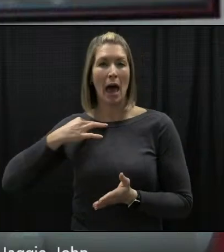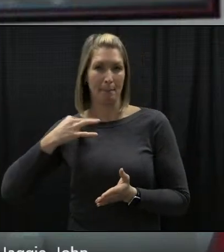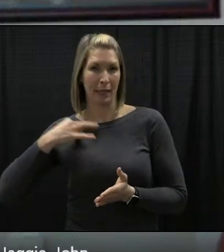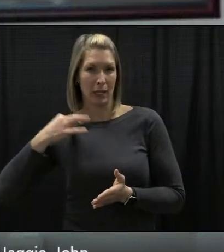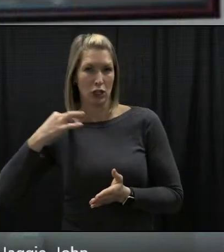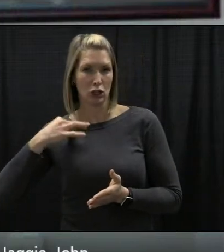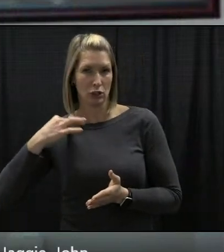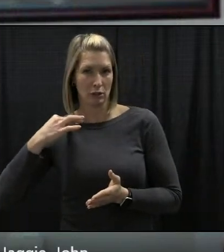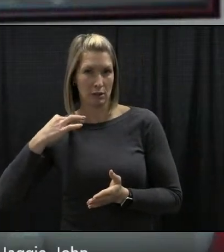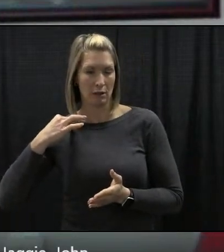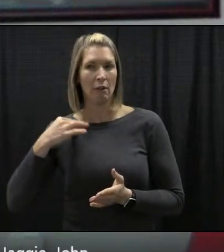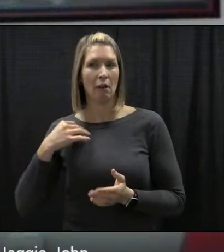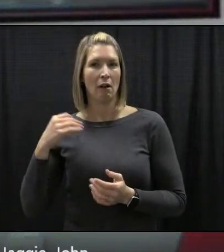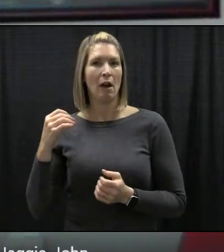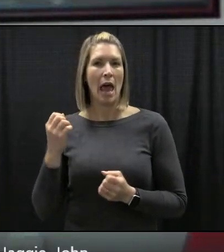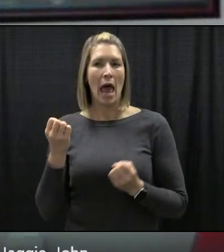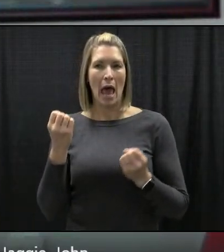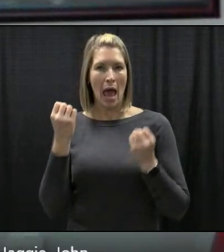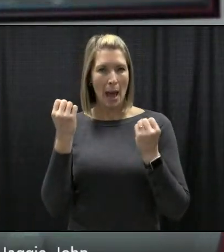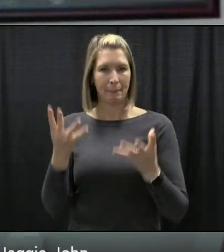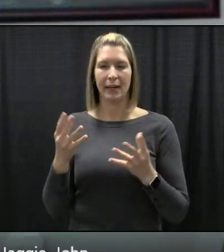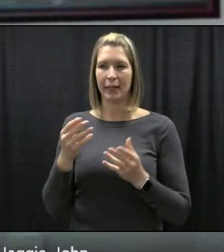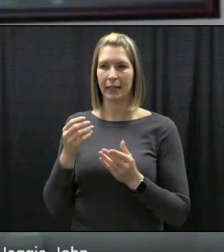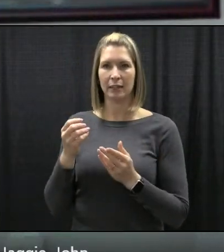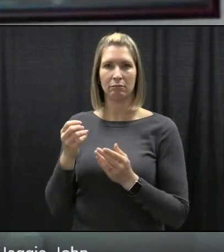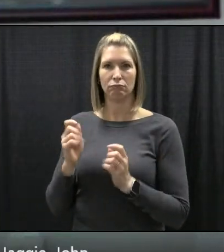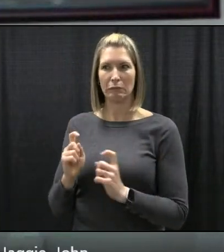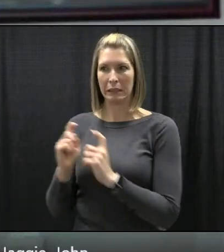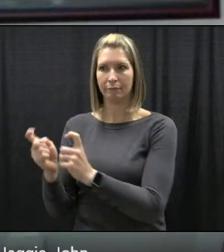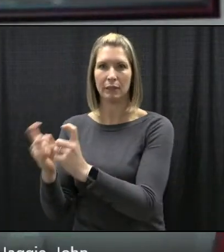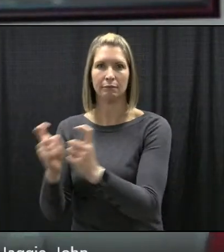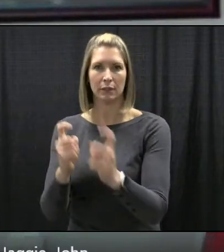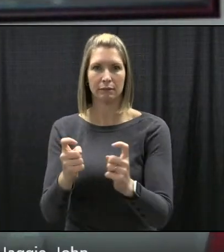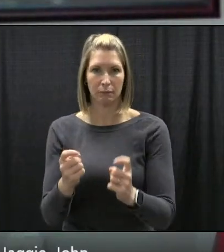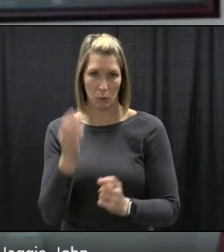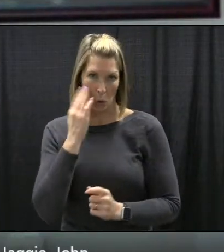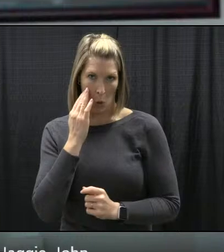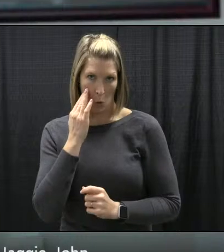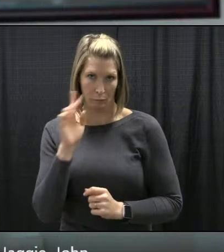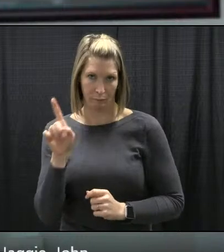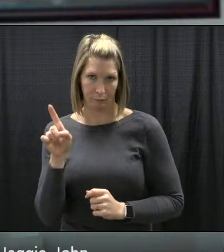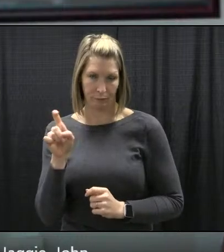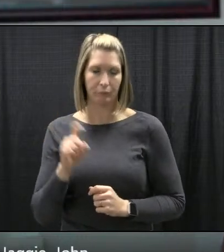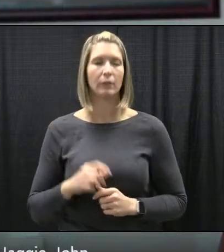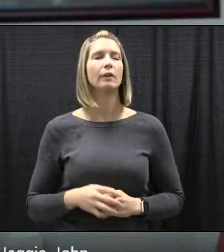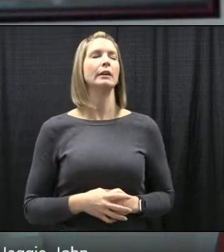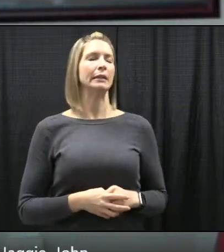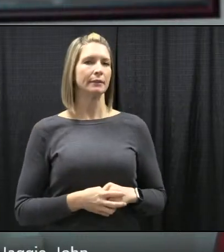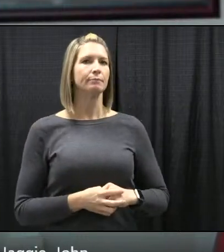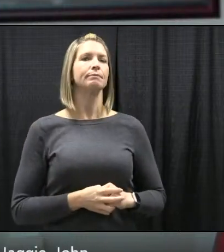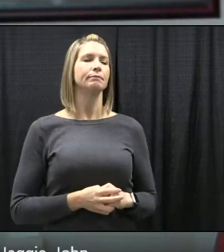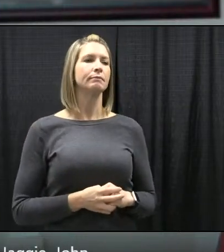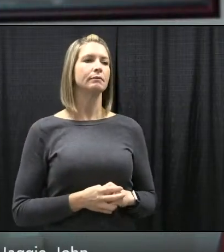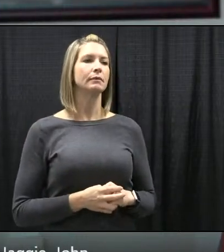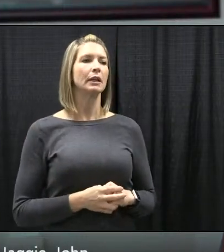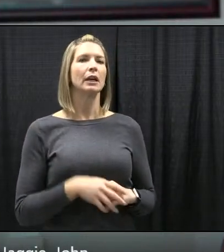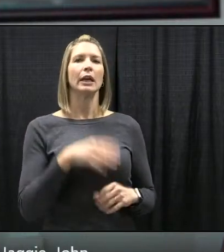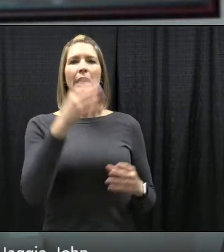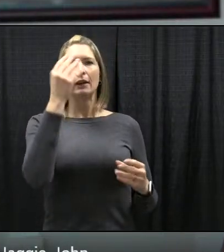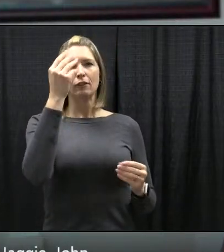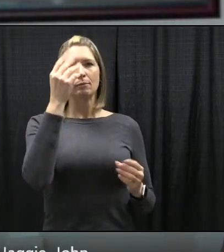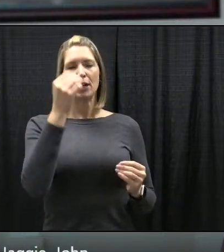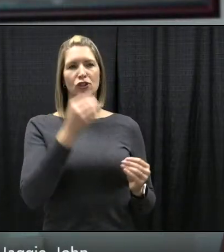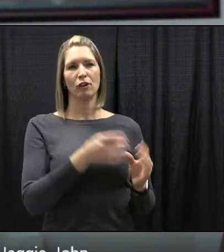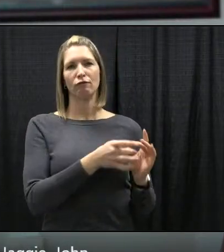One of our challenges around the comment around not being updated or waiting has been the